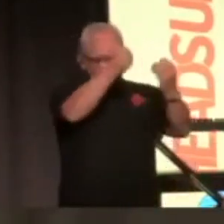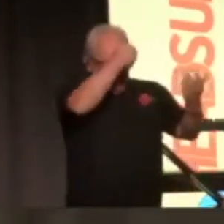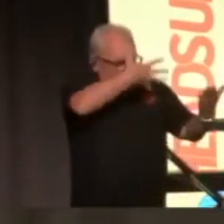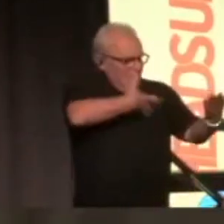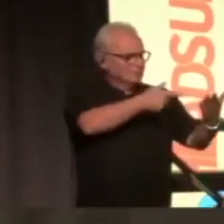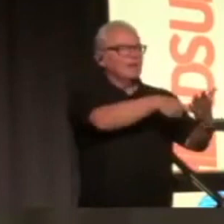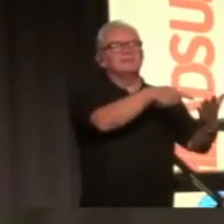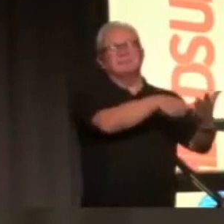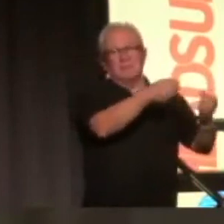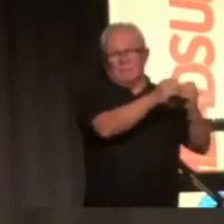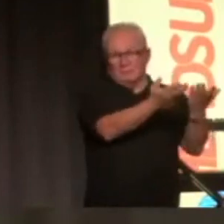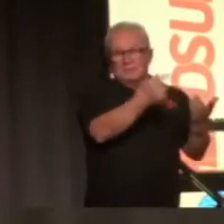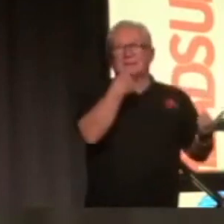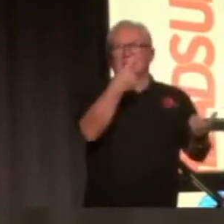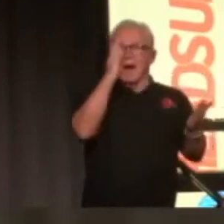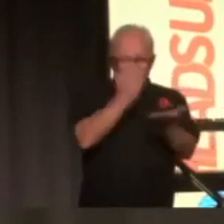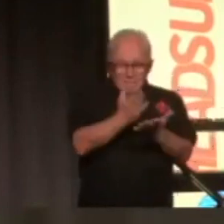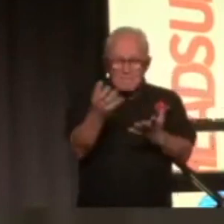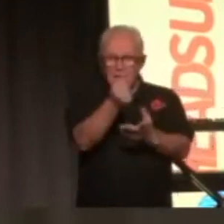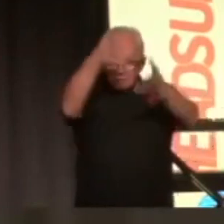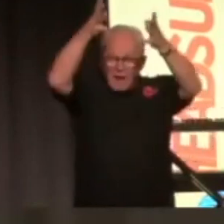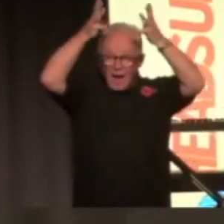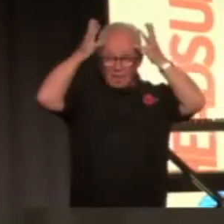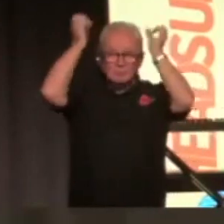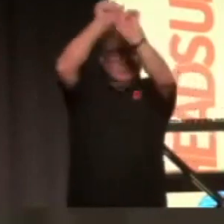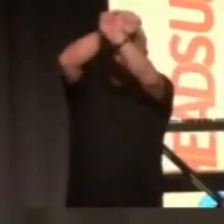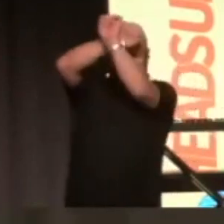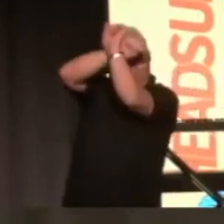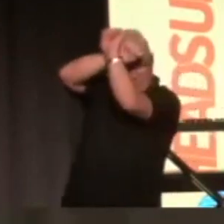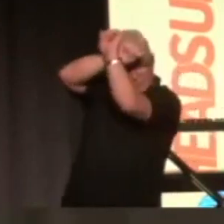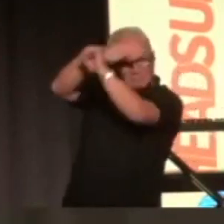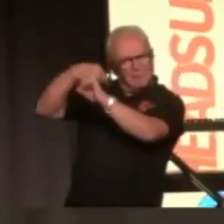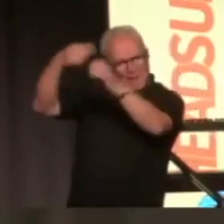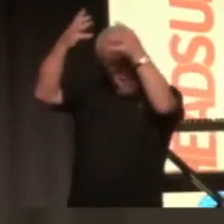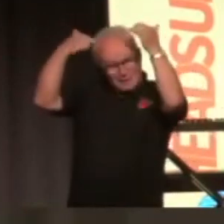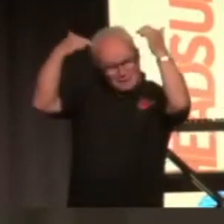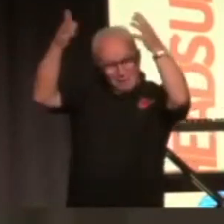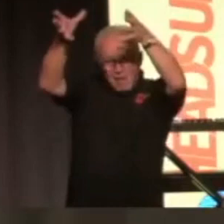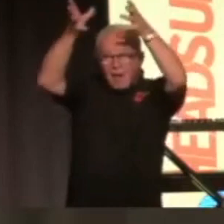says, there is a helmet that protects your head.